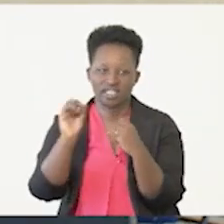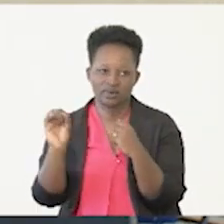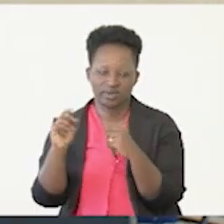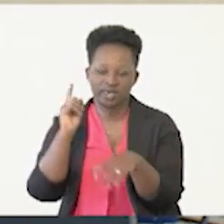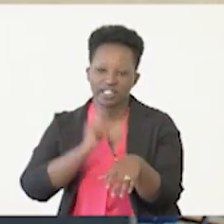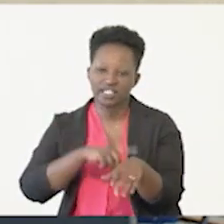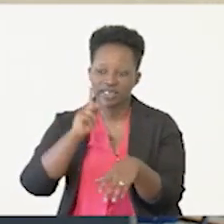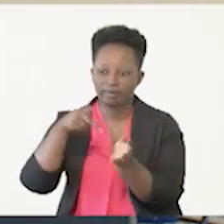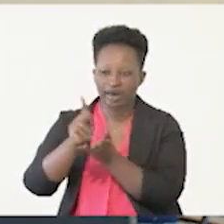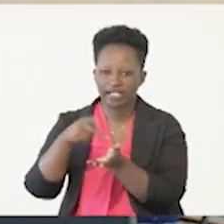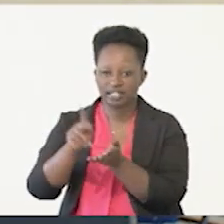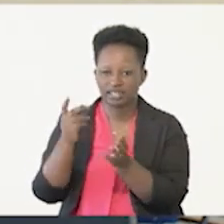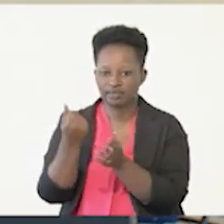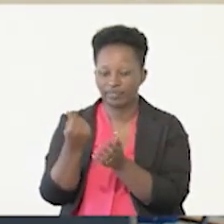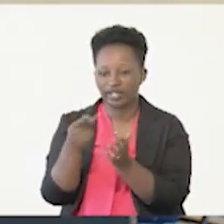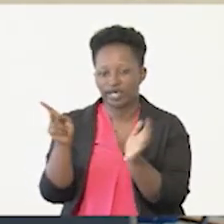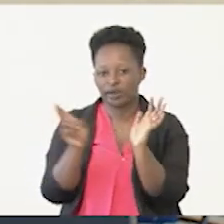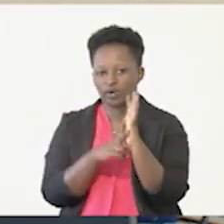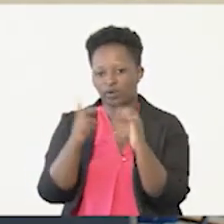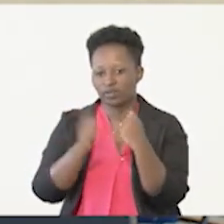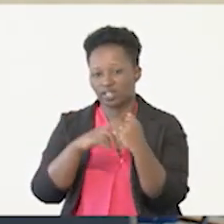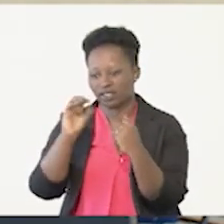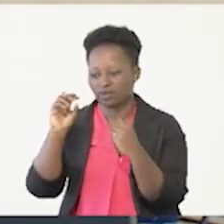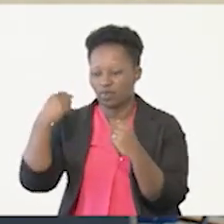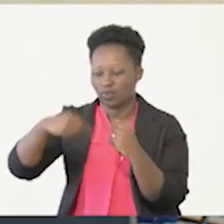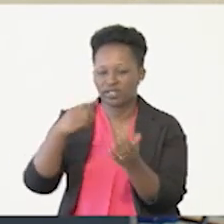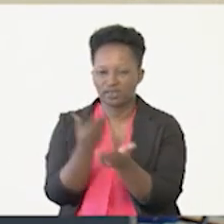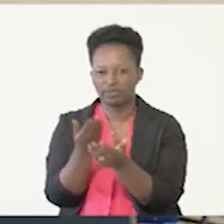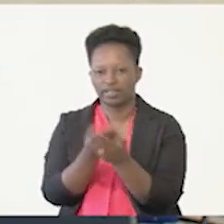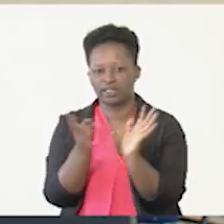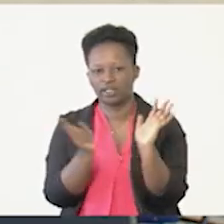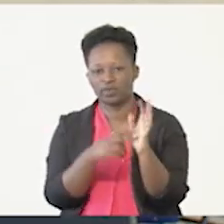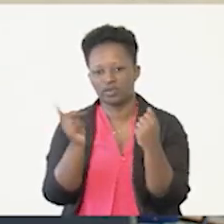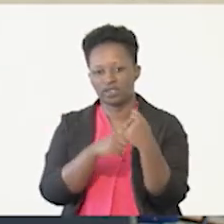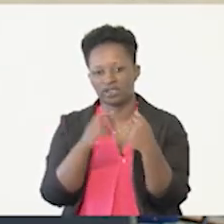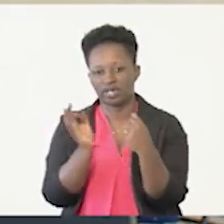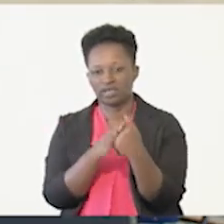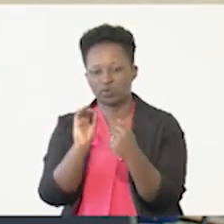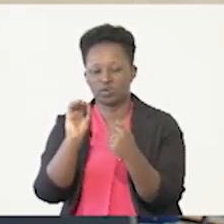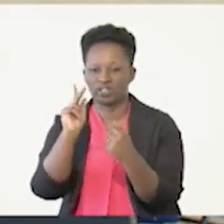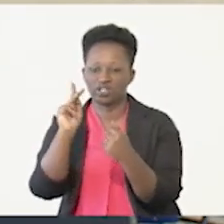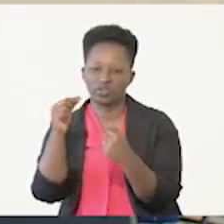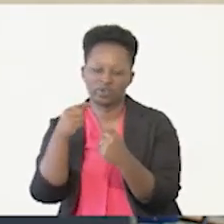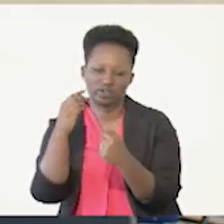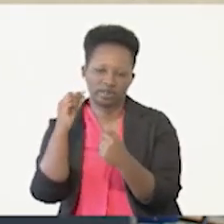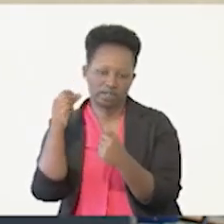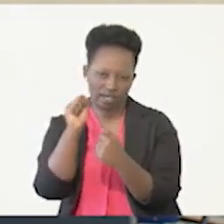commodity is 600, the quantity demanded will be 680 kilograms. So that is part